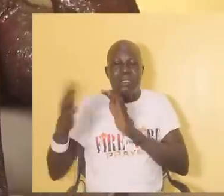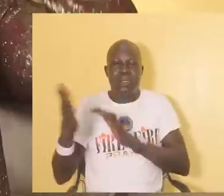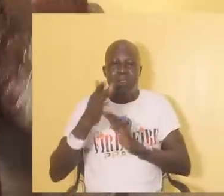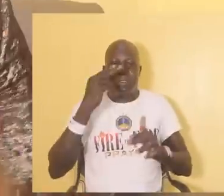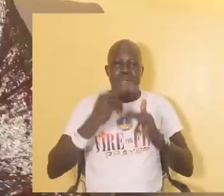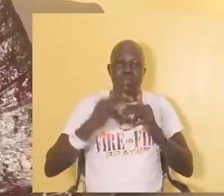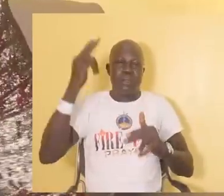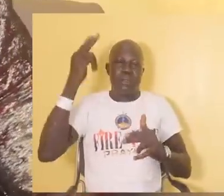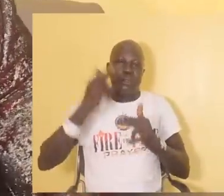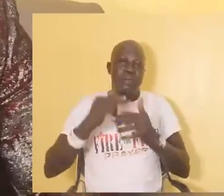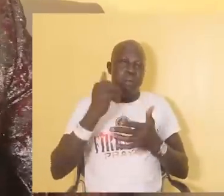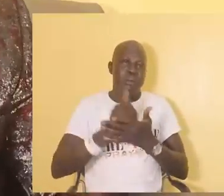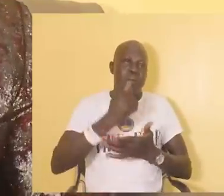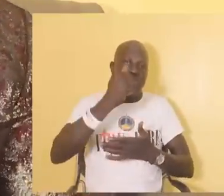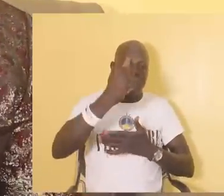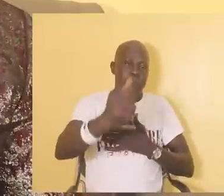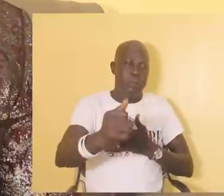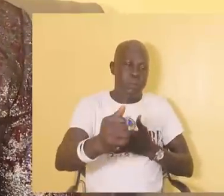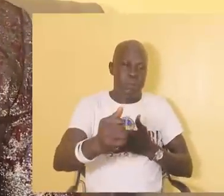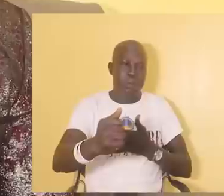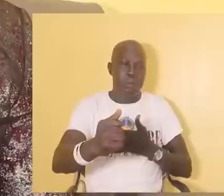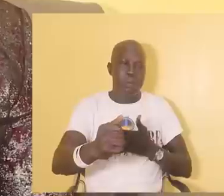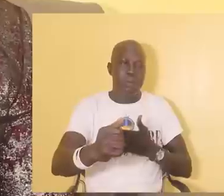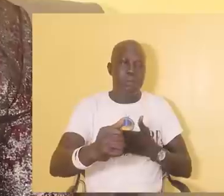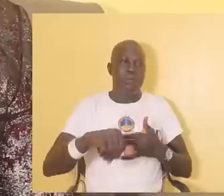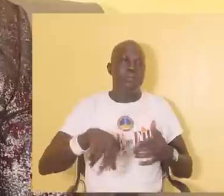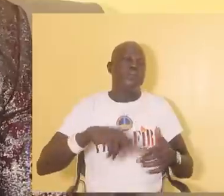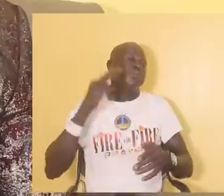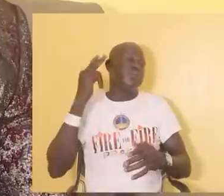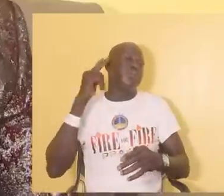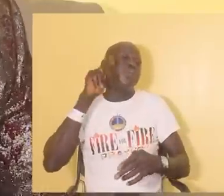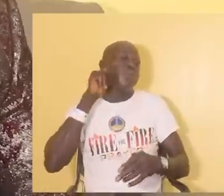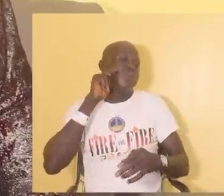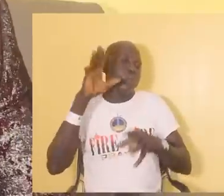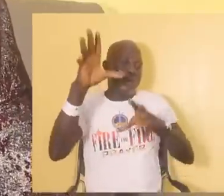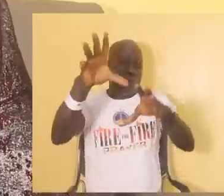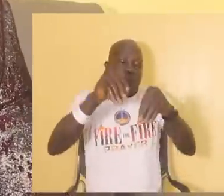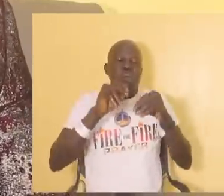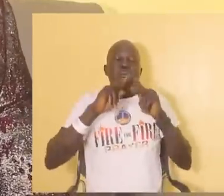of Jesus. Holy Spirit will erase it. Nigeria will receive